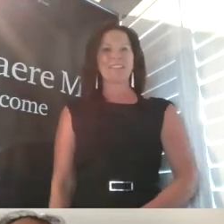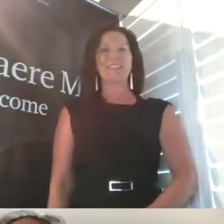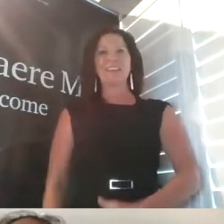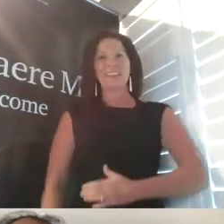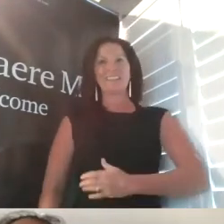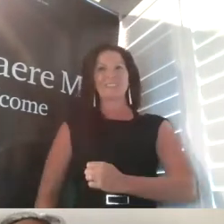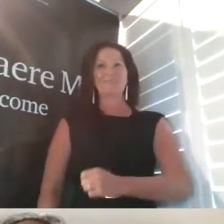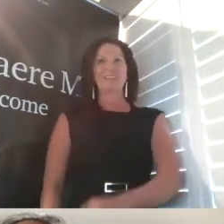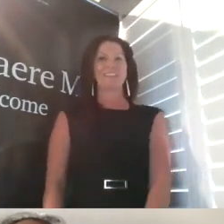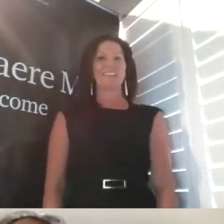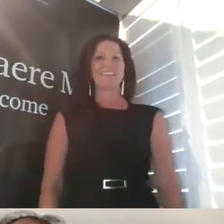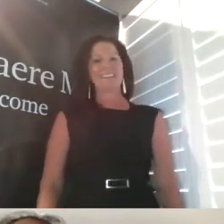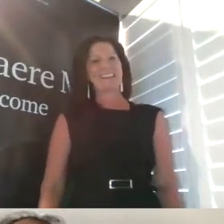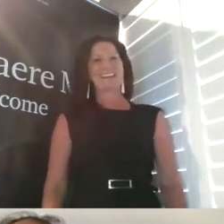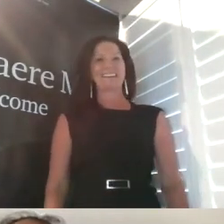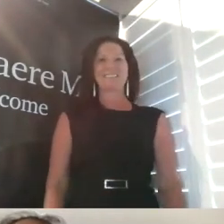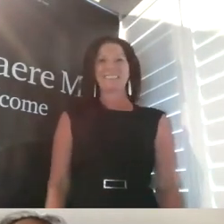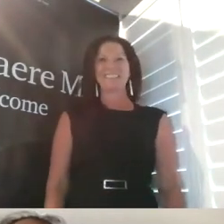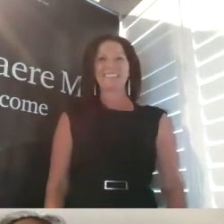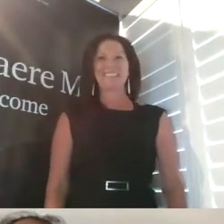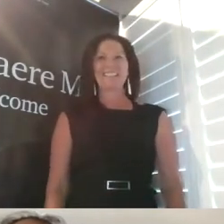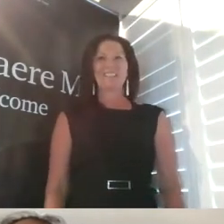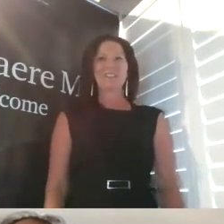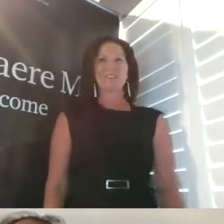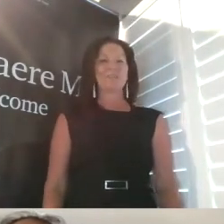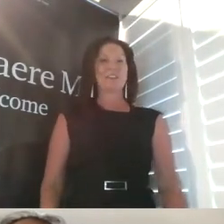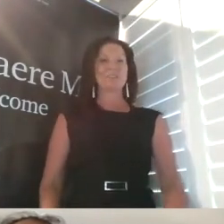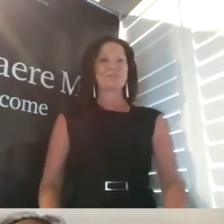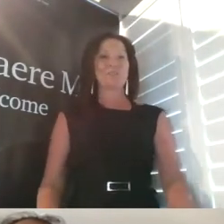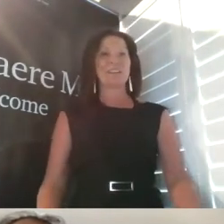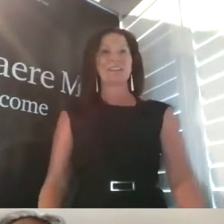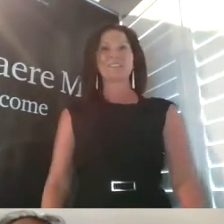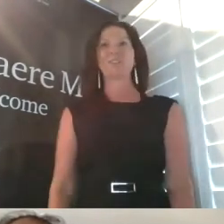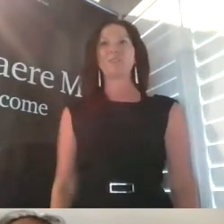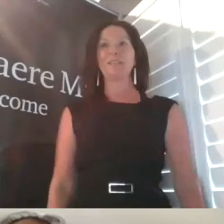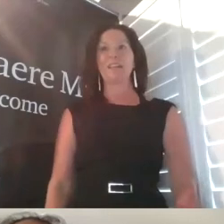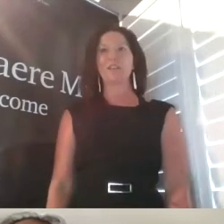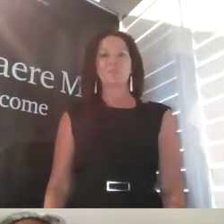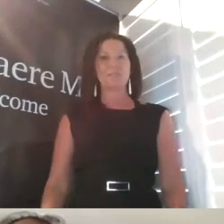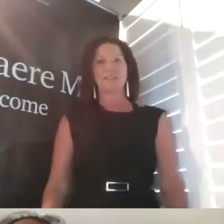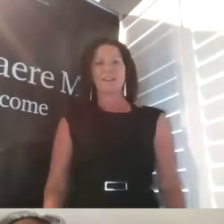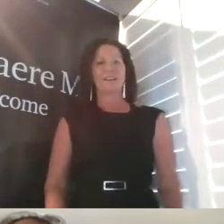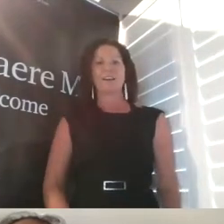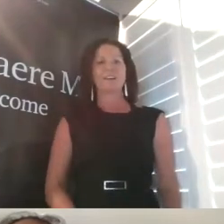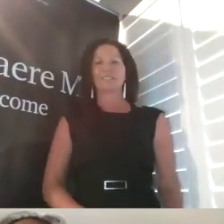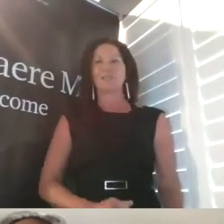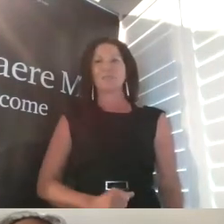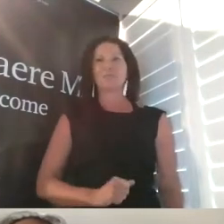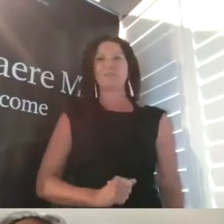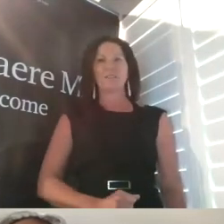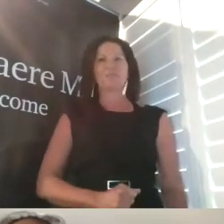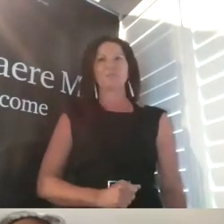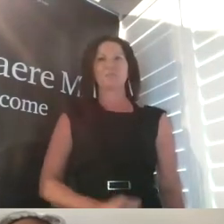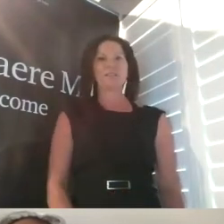PwC, e Kieran Blakey, tēnā koe. No, e whakatūwhera te hui nei o tēnei rā